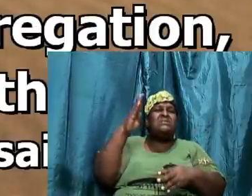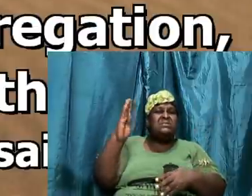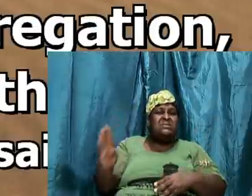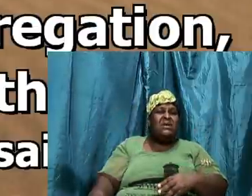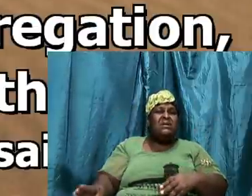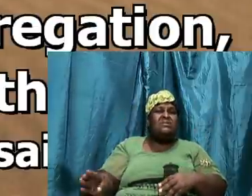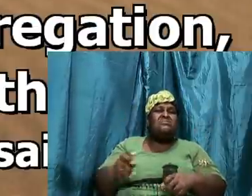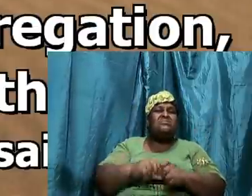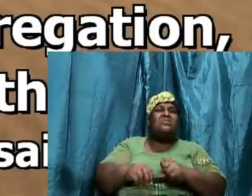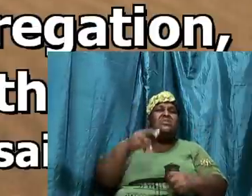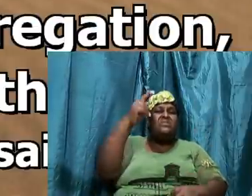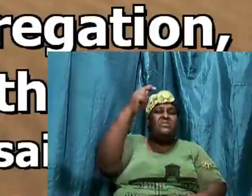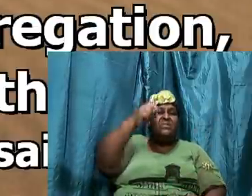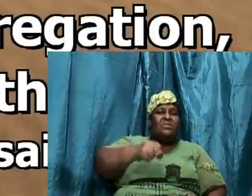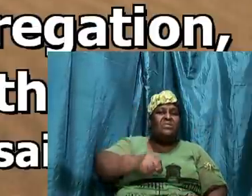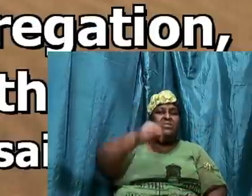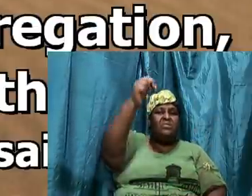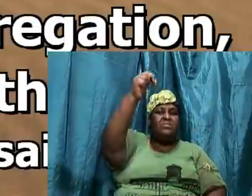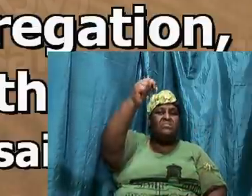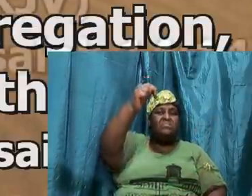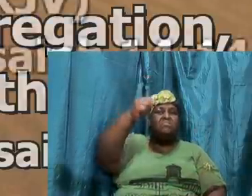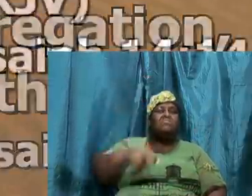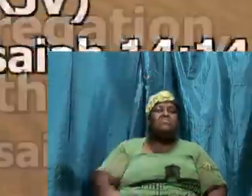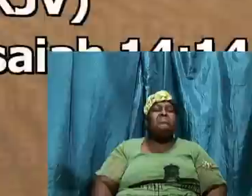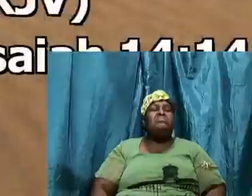sides of the north.